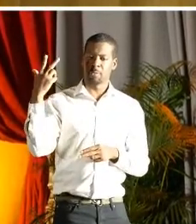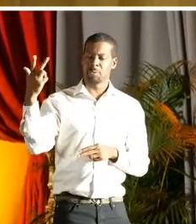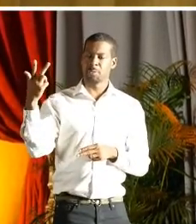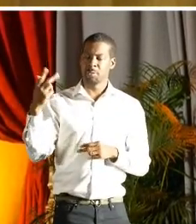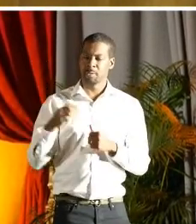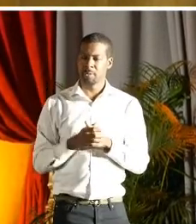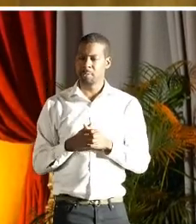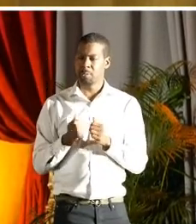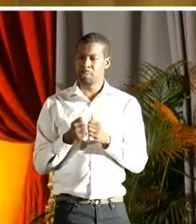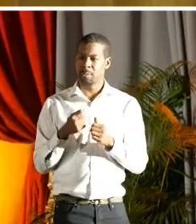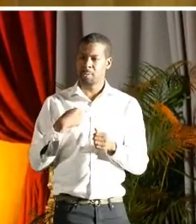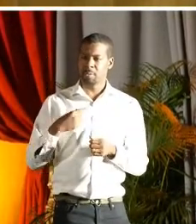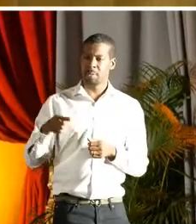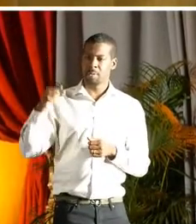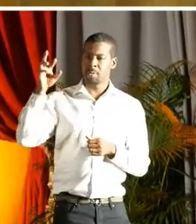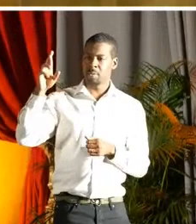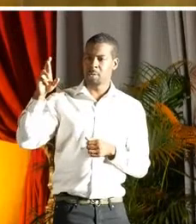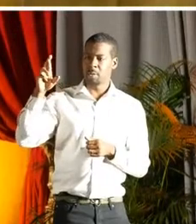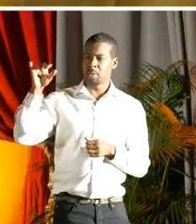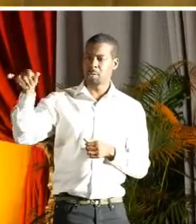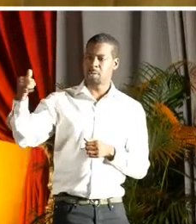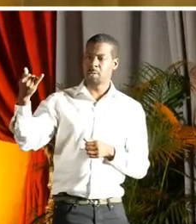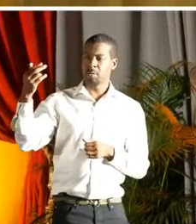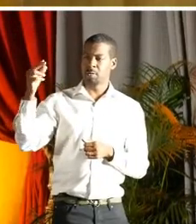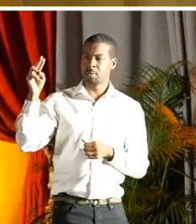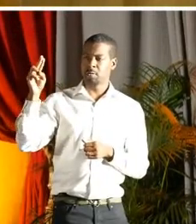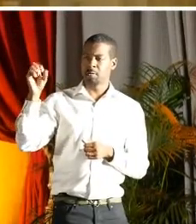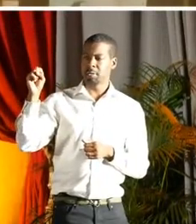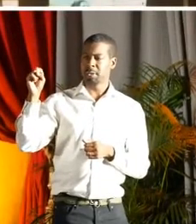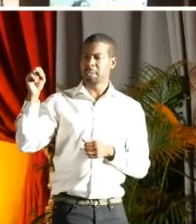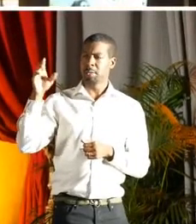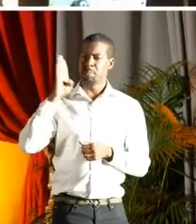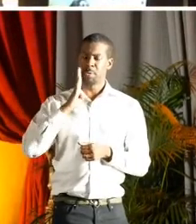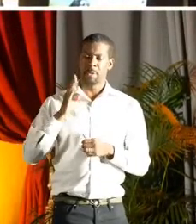me? R. Jess Brown.